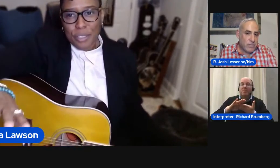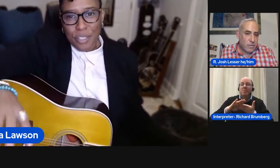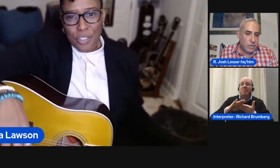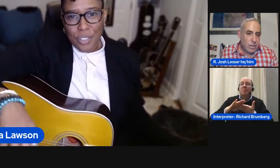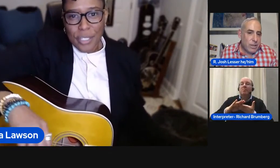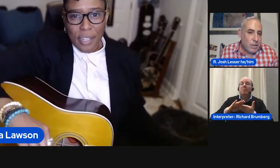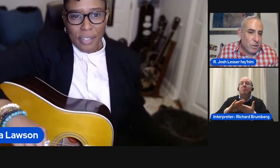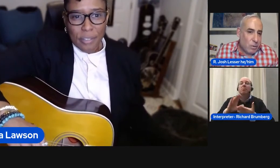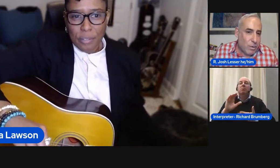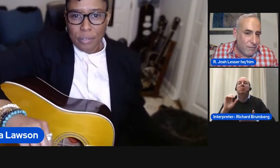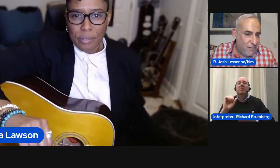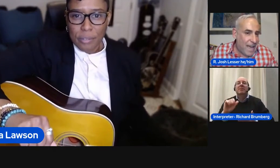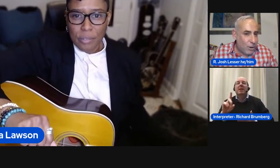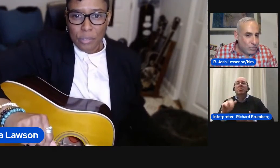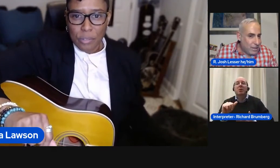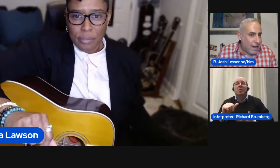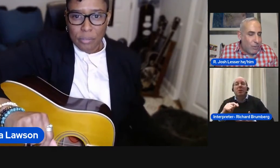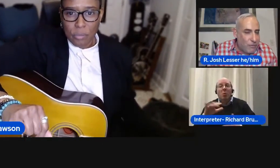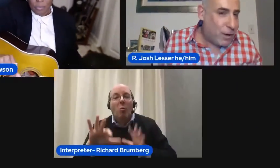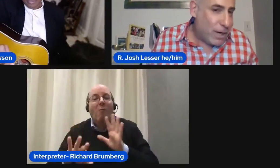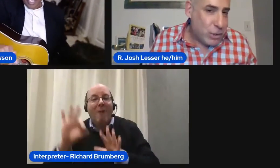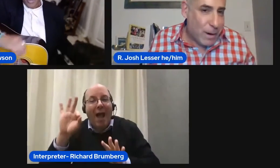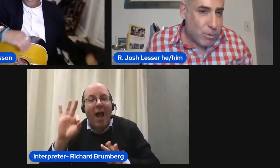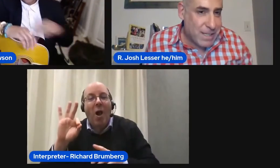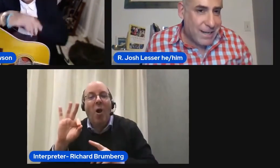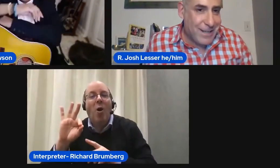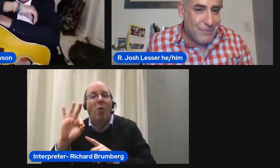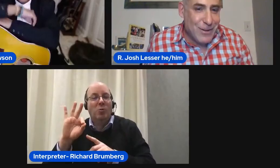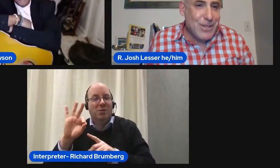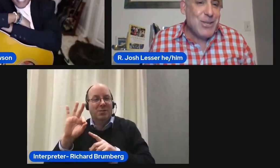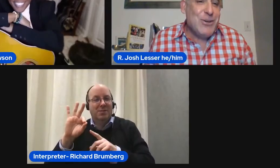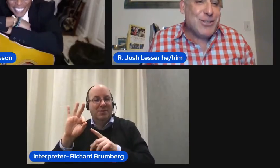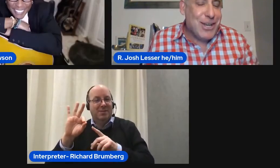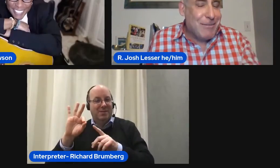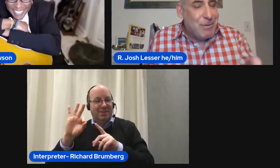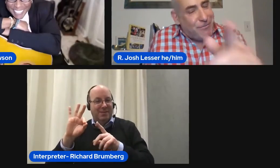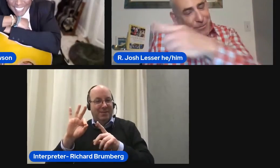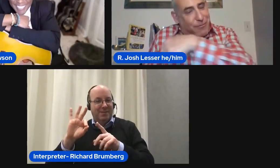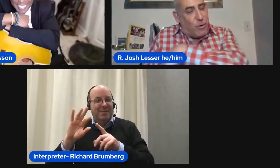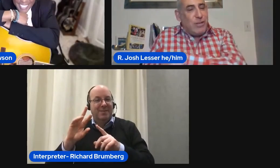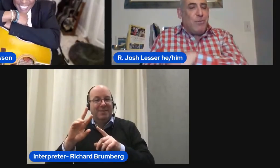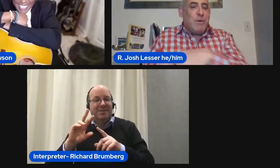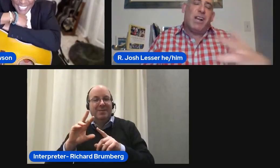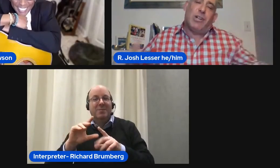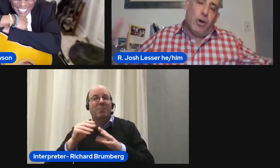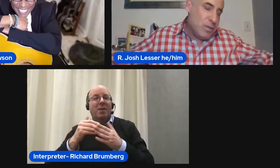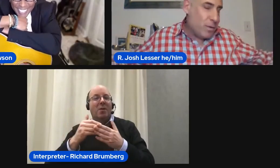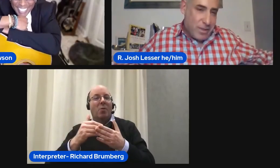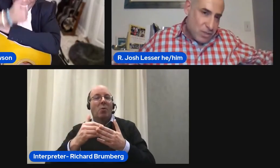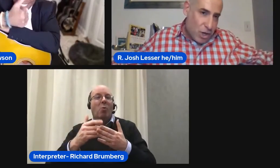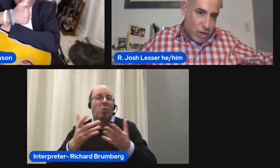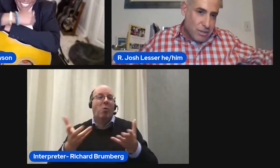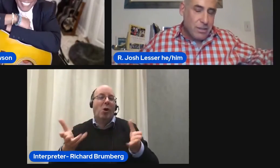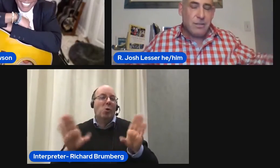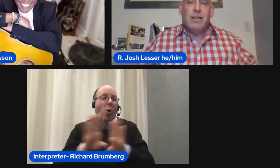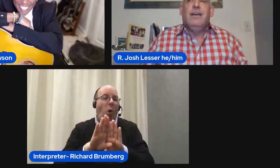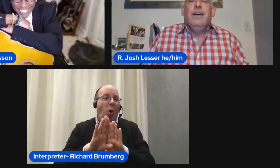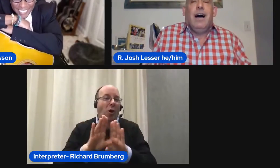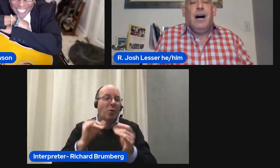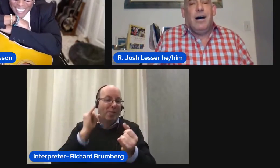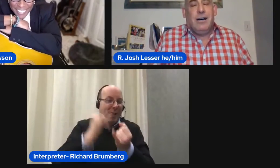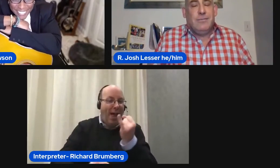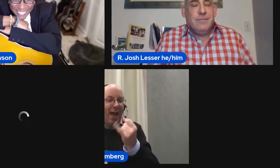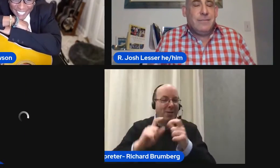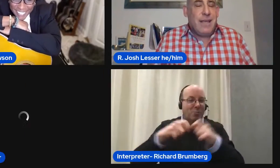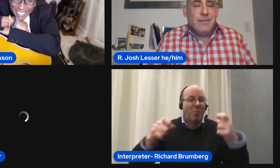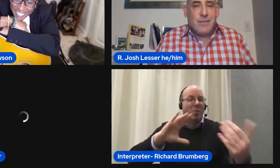could, Sandra, yeah, we have found our Federation representative. Okay, good. Who's gonna before you? We want to close with song. Yes,